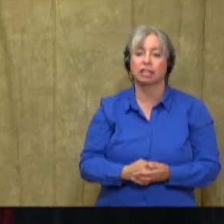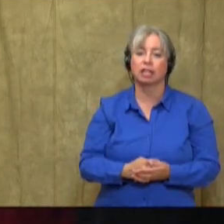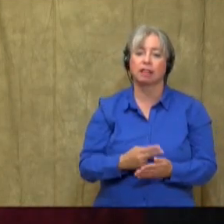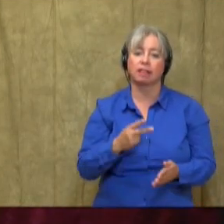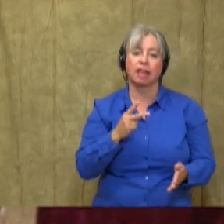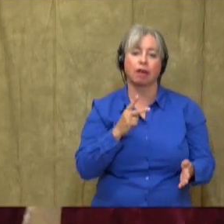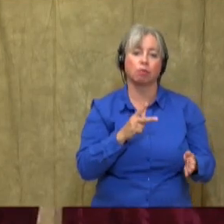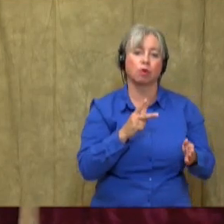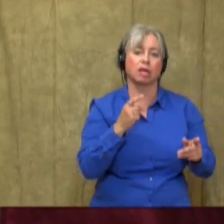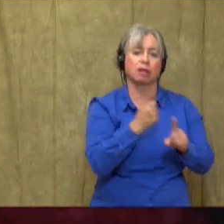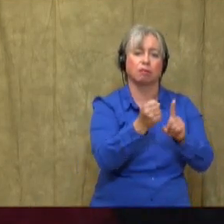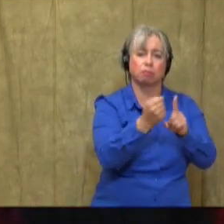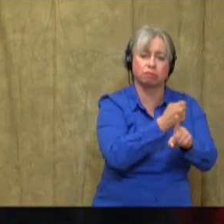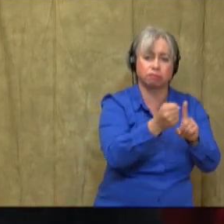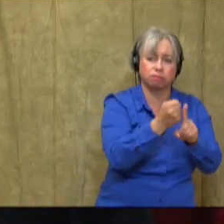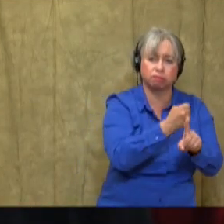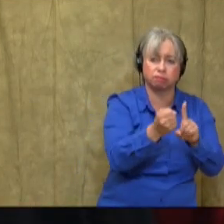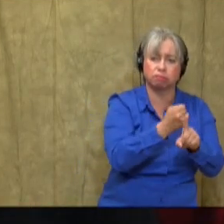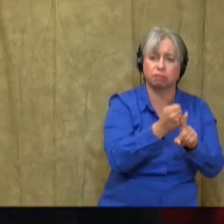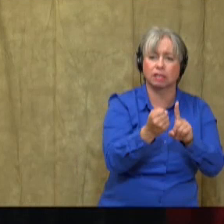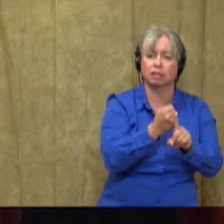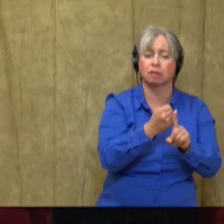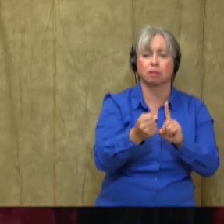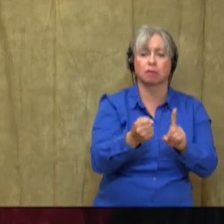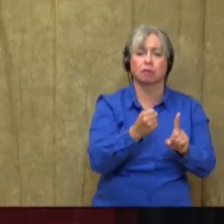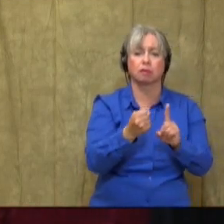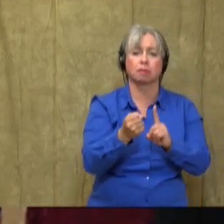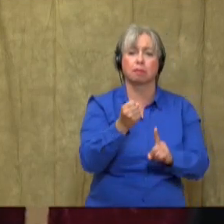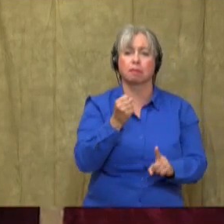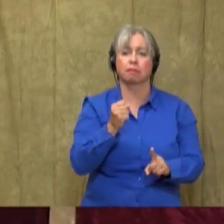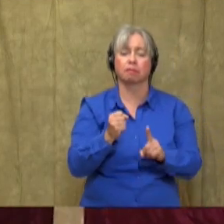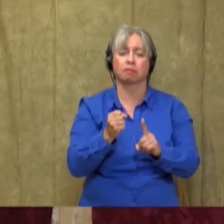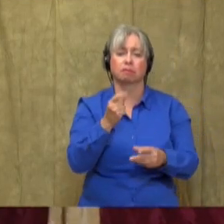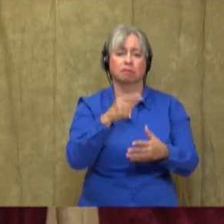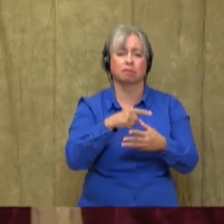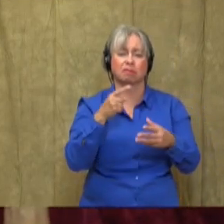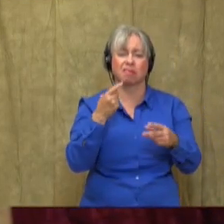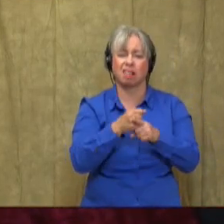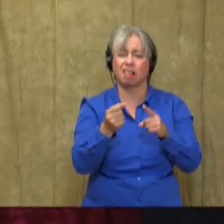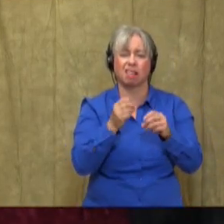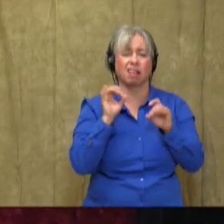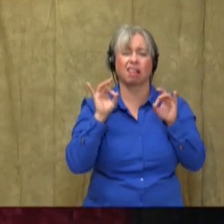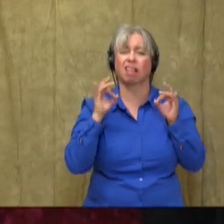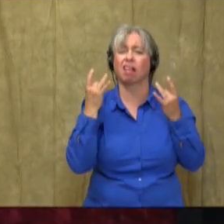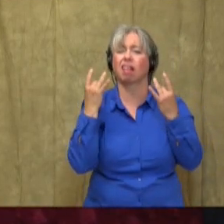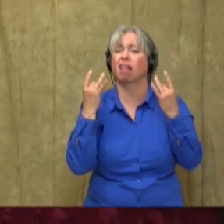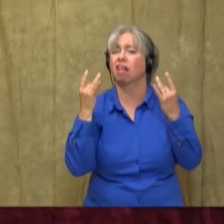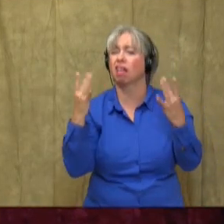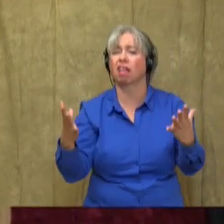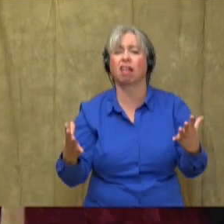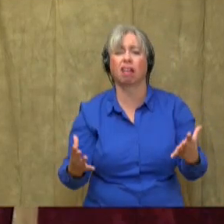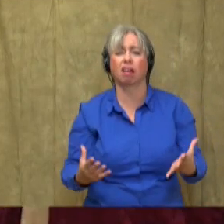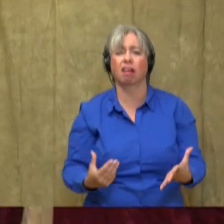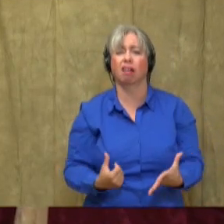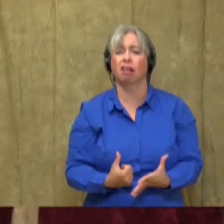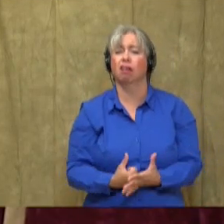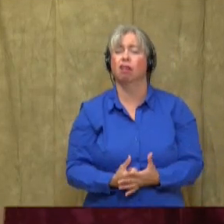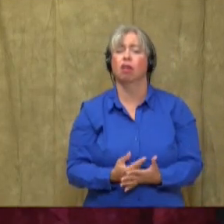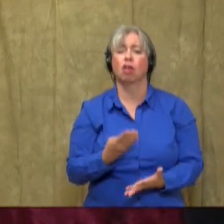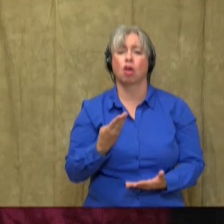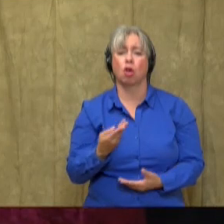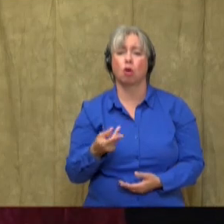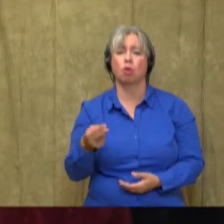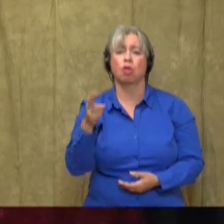bizarre and awful ways. You see people hanging, people burning, drawn and quartered, whatever it took. They wanted to prove